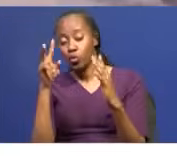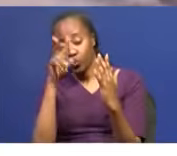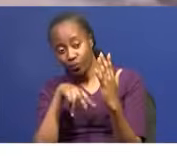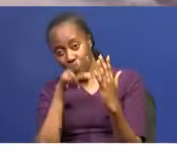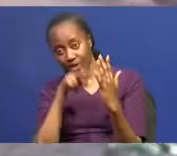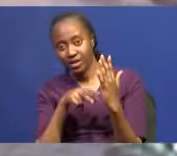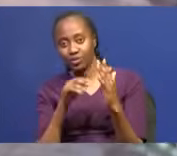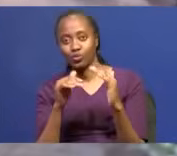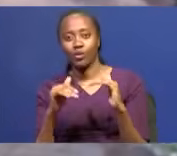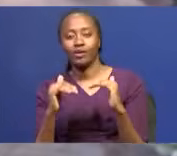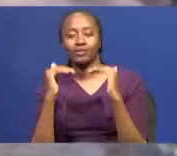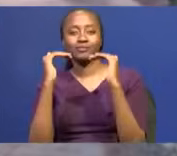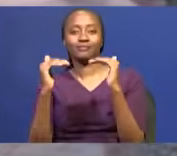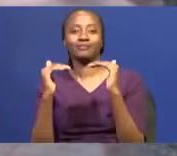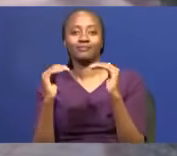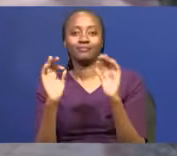level.